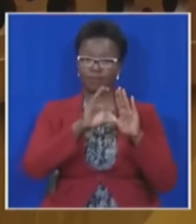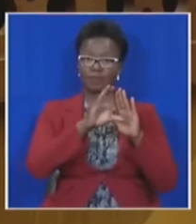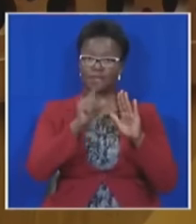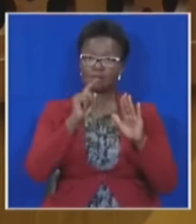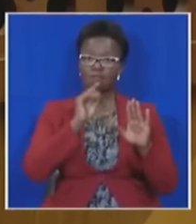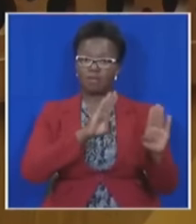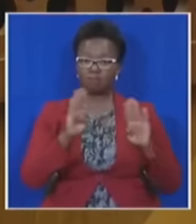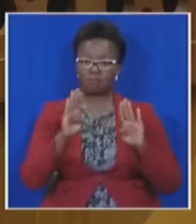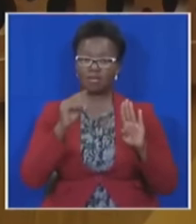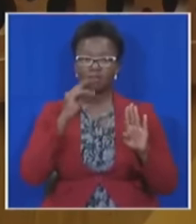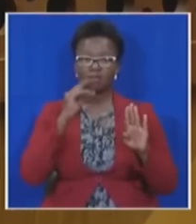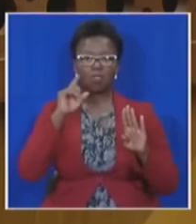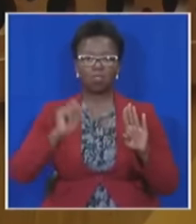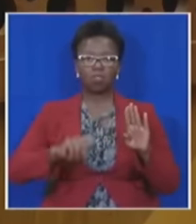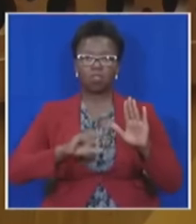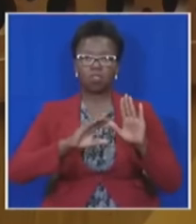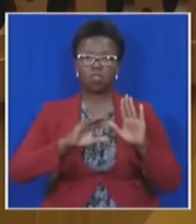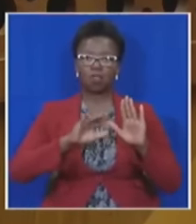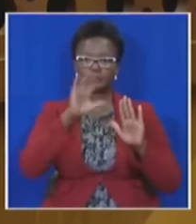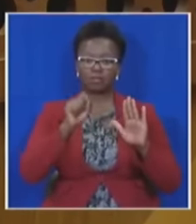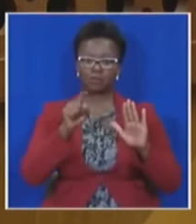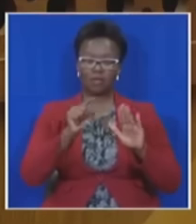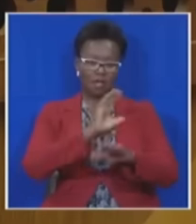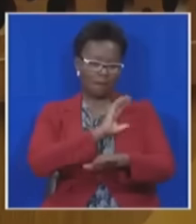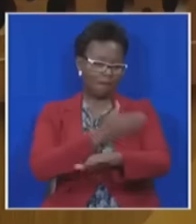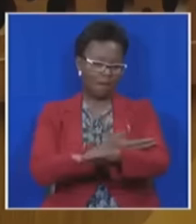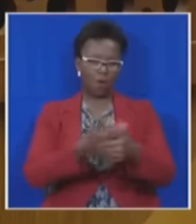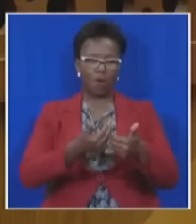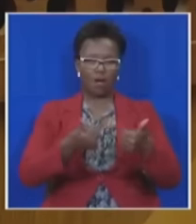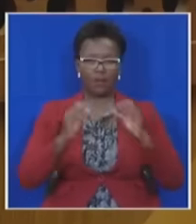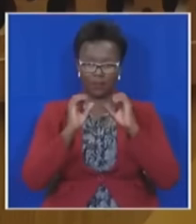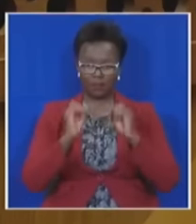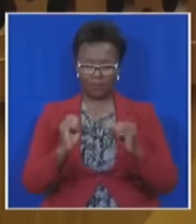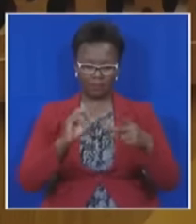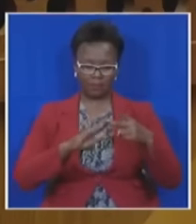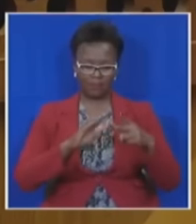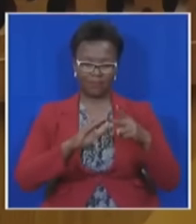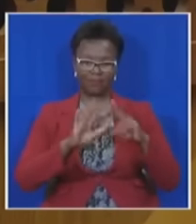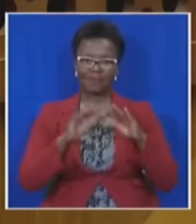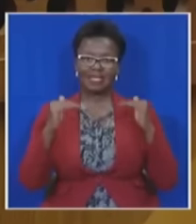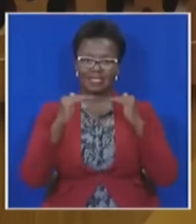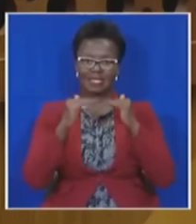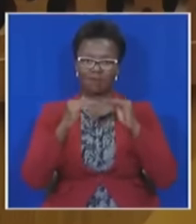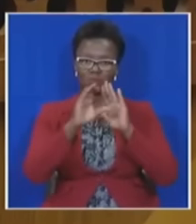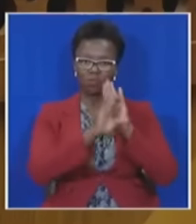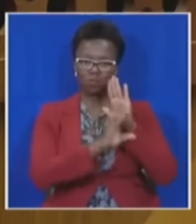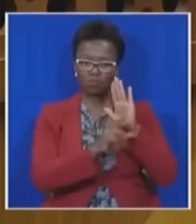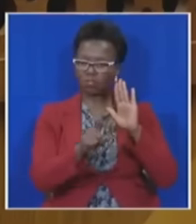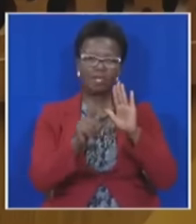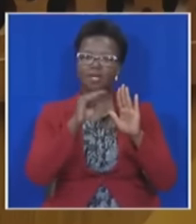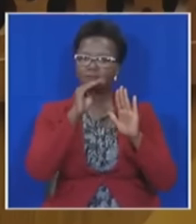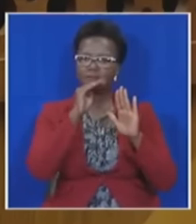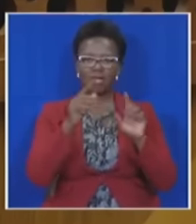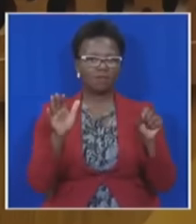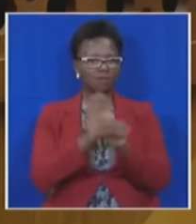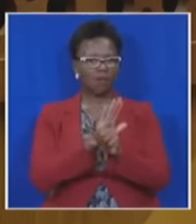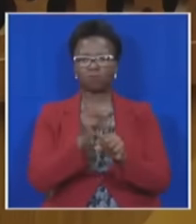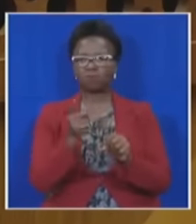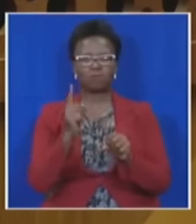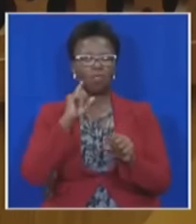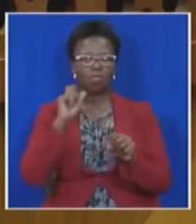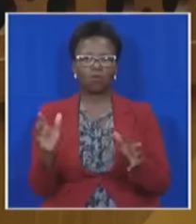would appear to be a violation of the principle of the separation of powers, and the second, that of a breach of parliamentary privilege, both of which